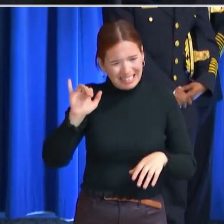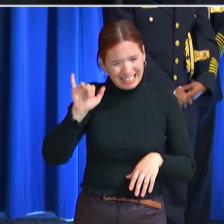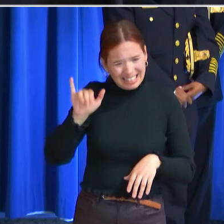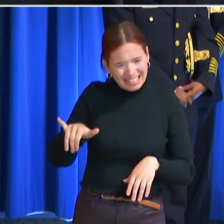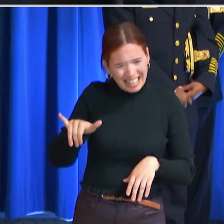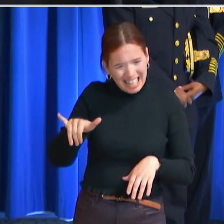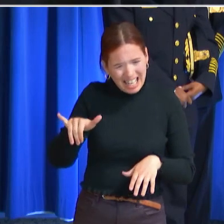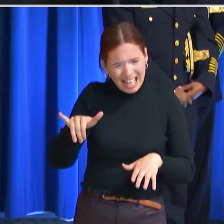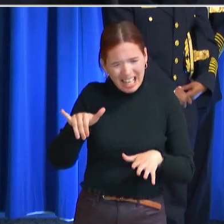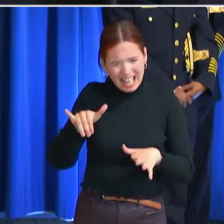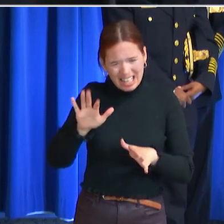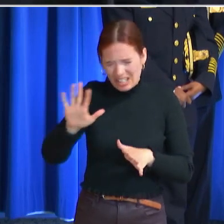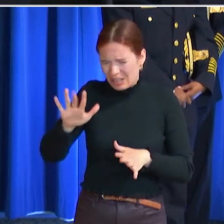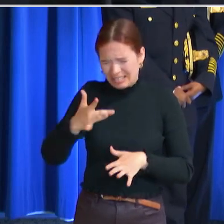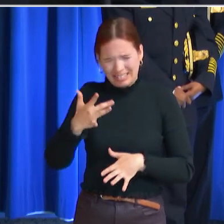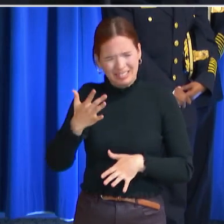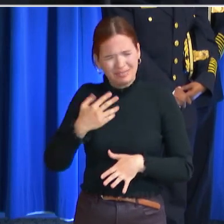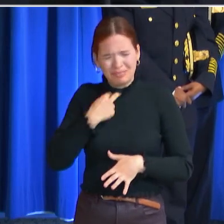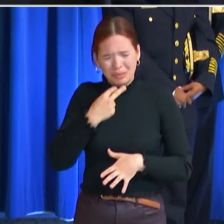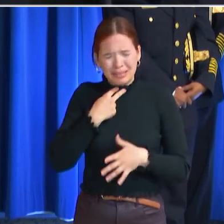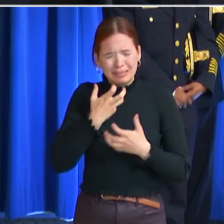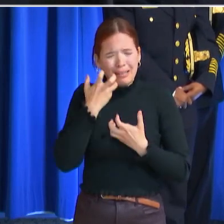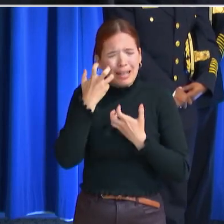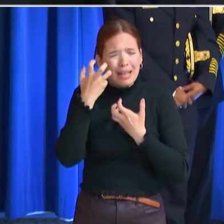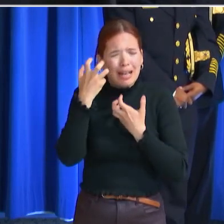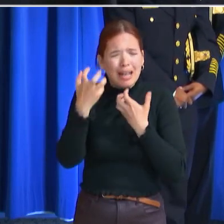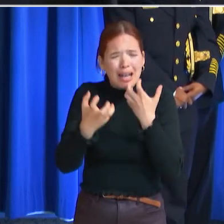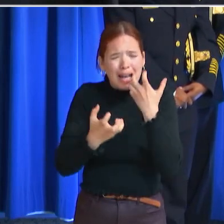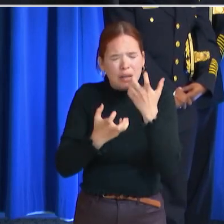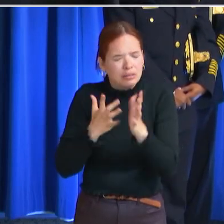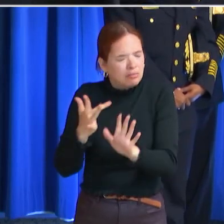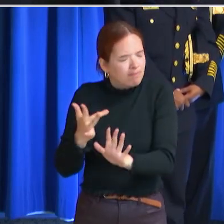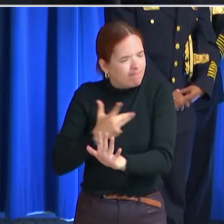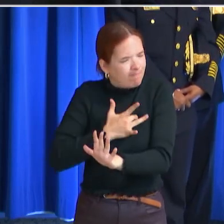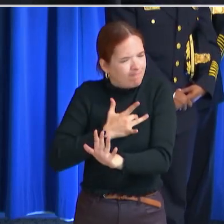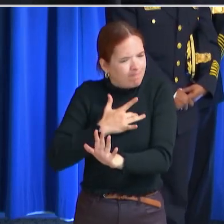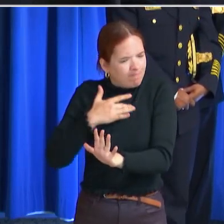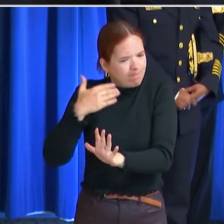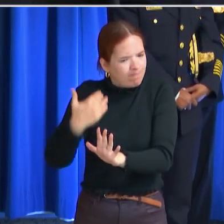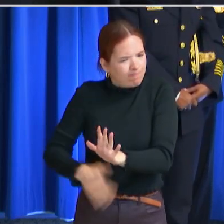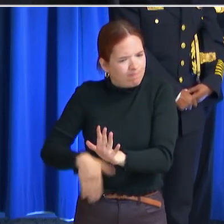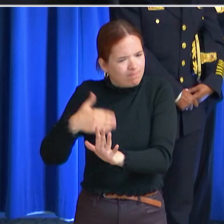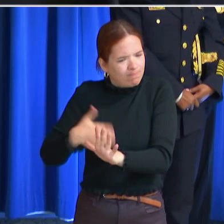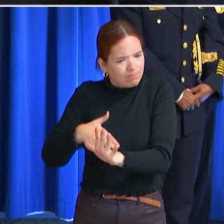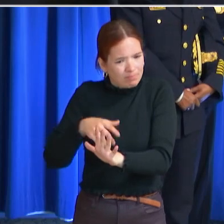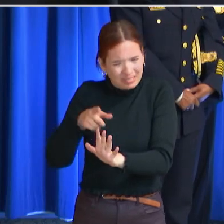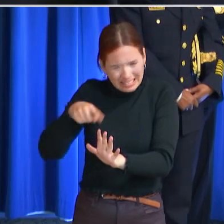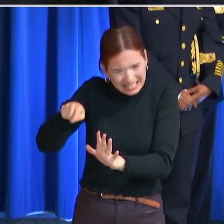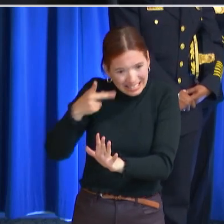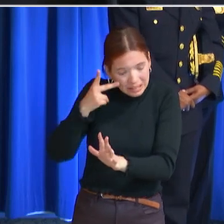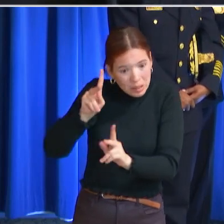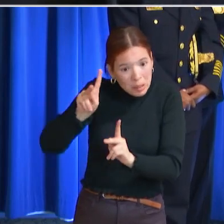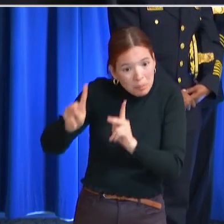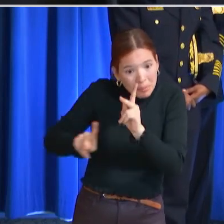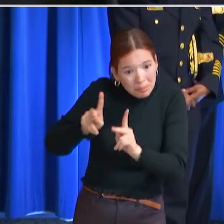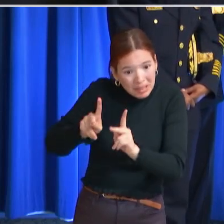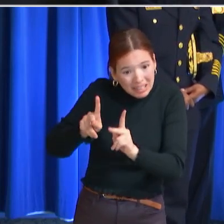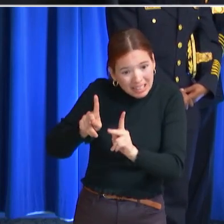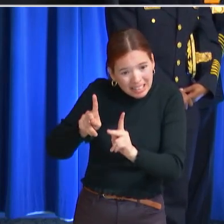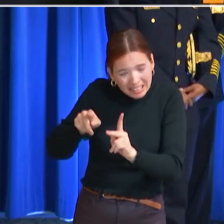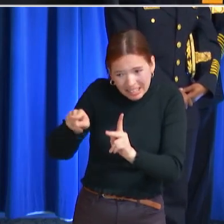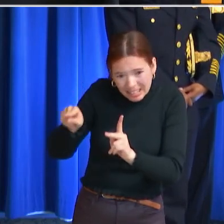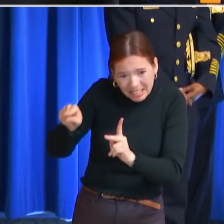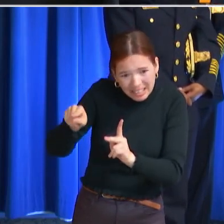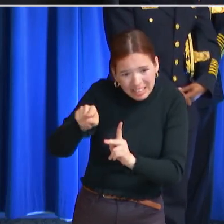my heart, man. It pierces my heart to see some of our young people, where they are right